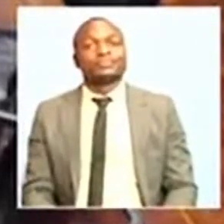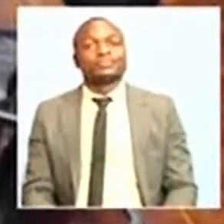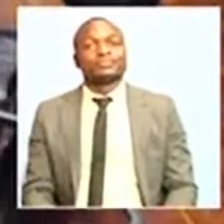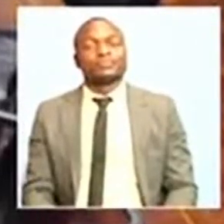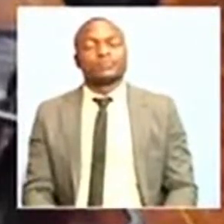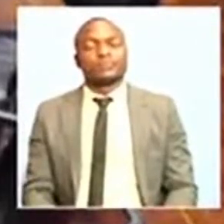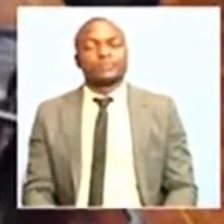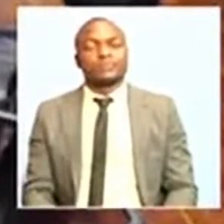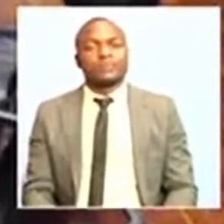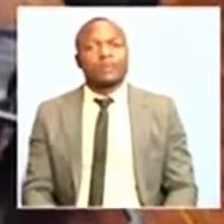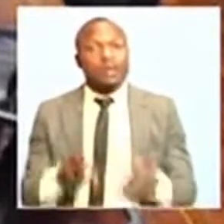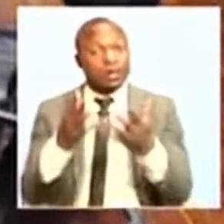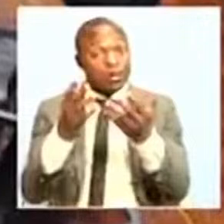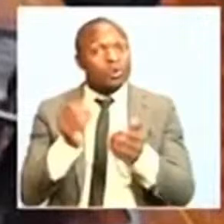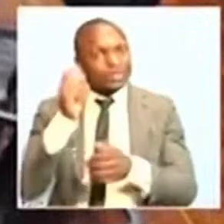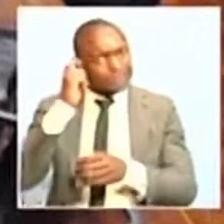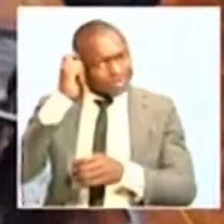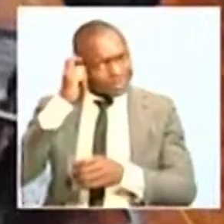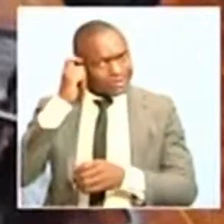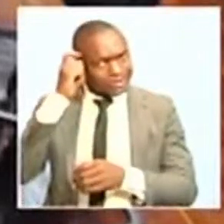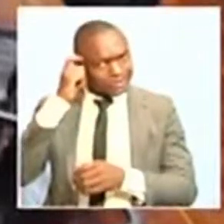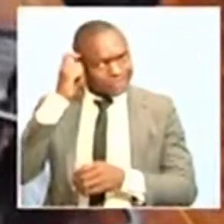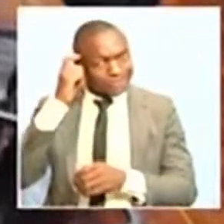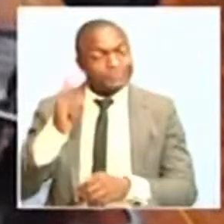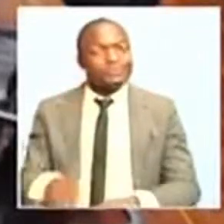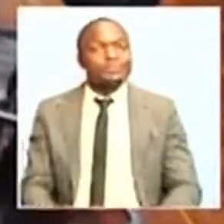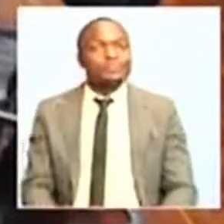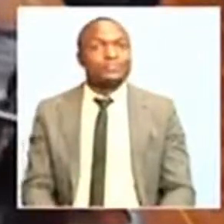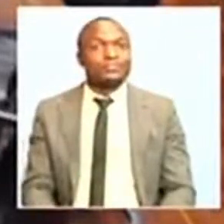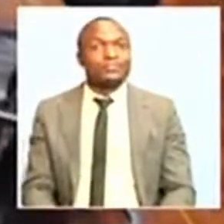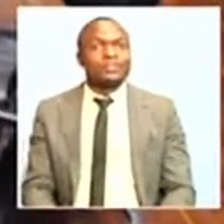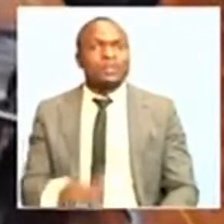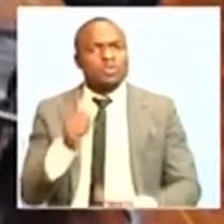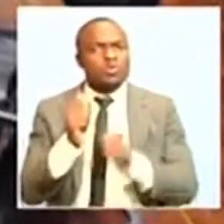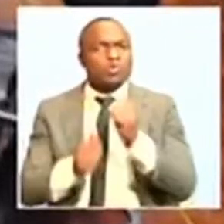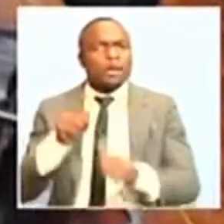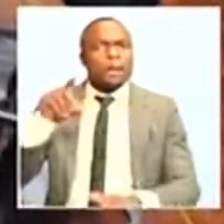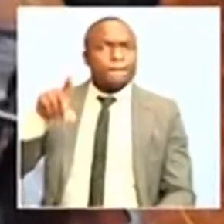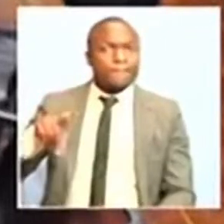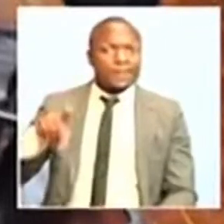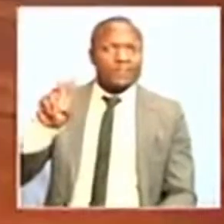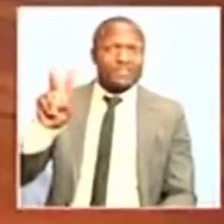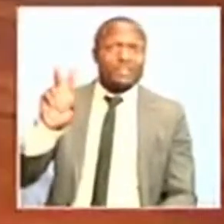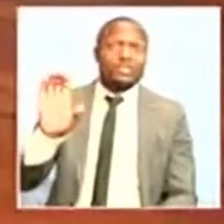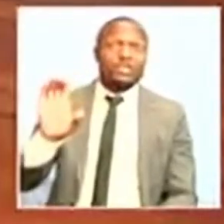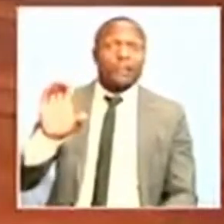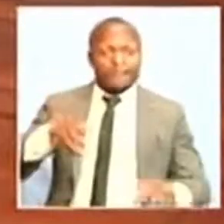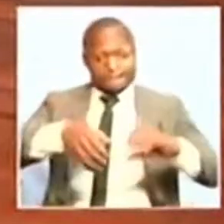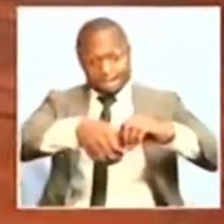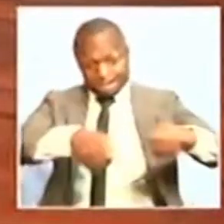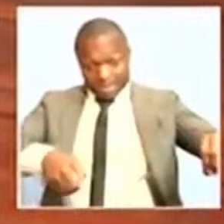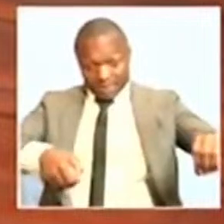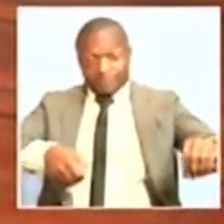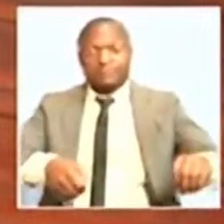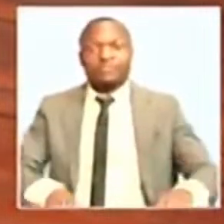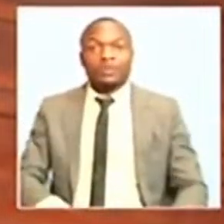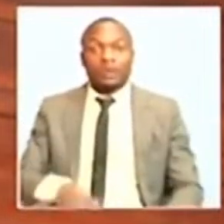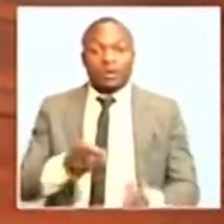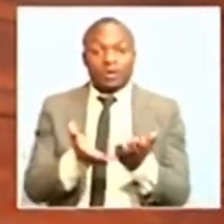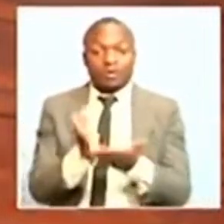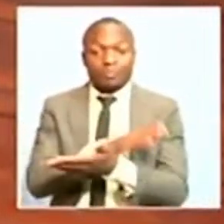I just want to think that which one? The PVC? PVC, yes. Okay. On page